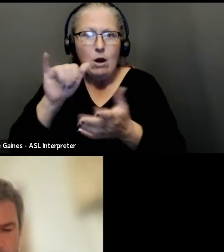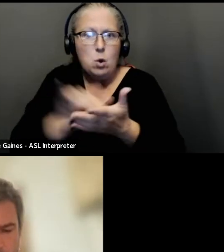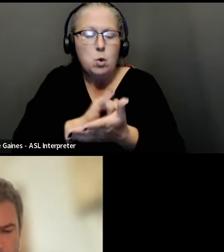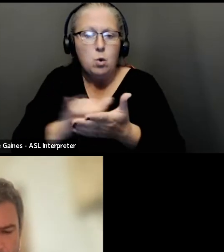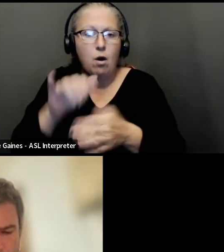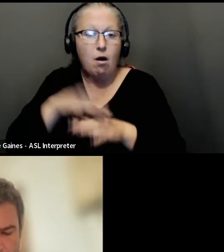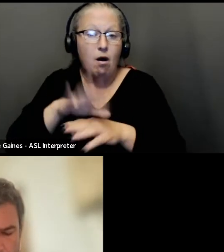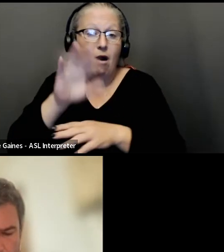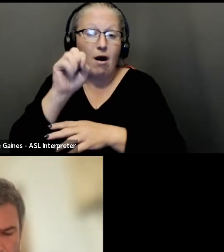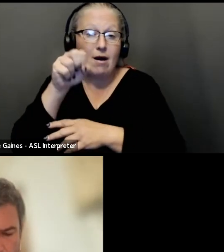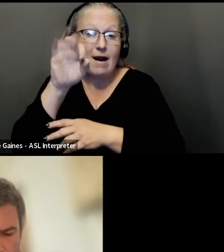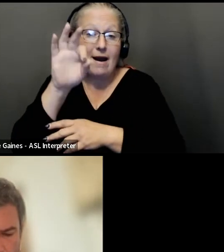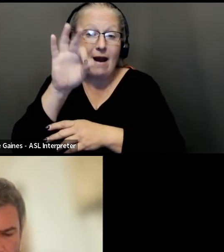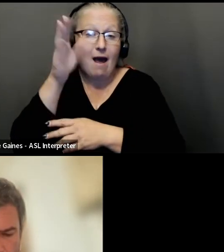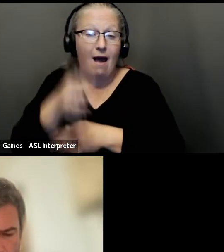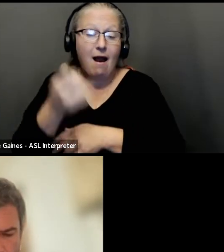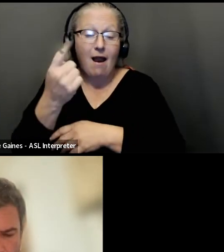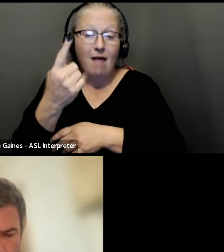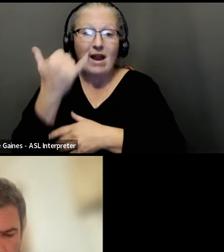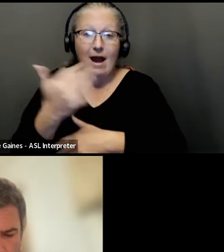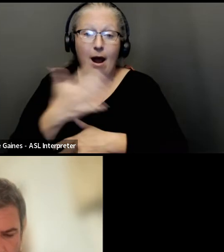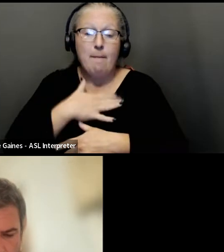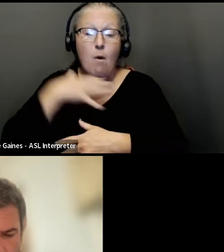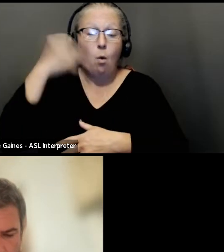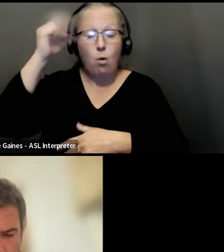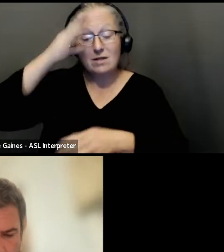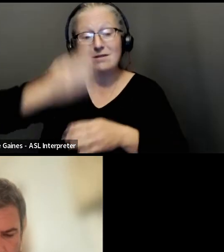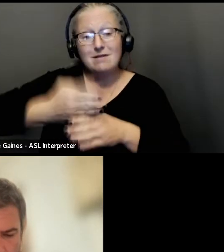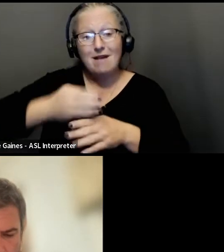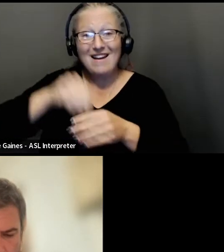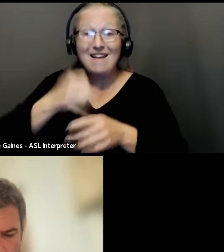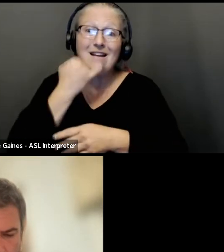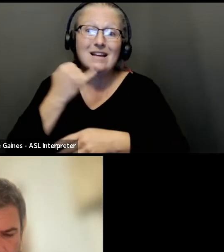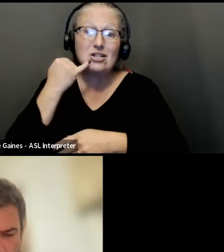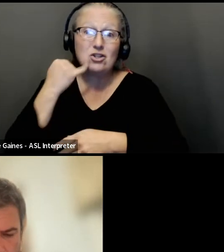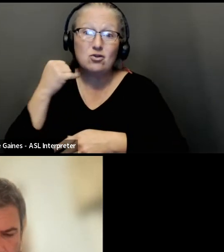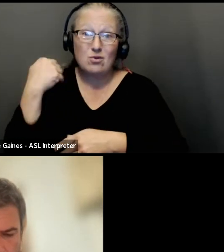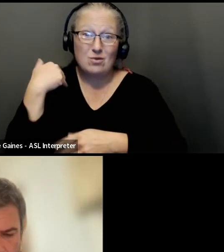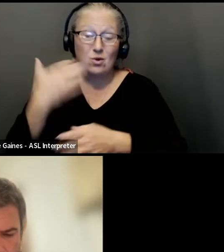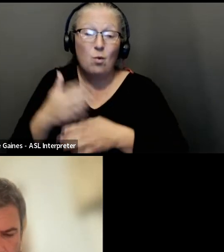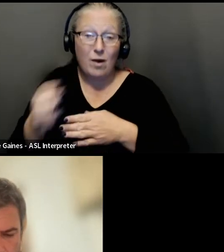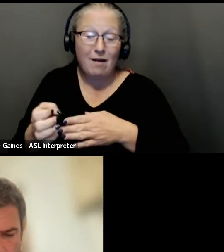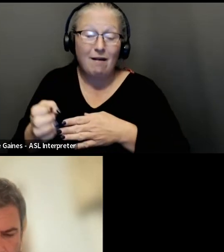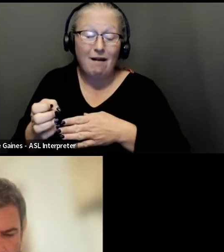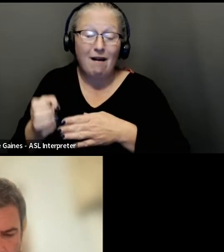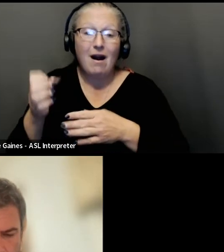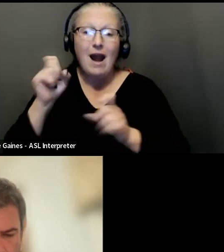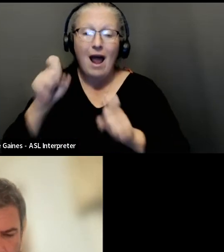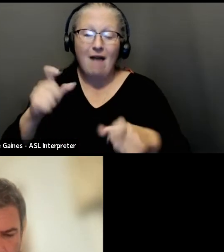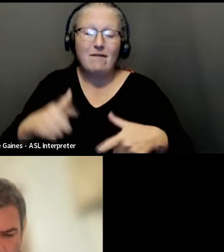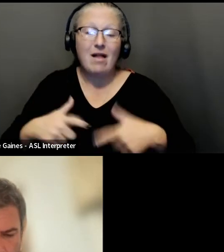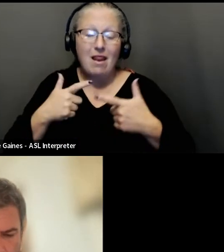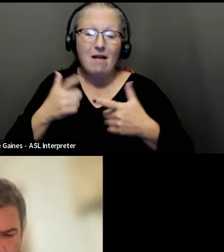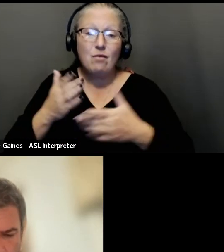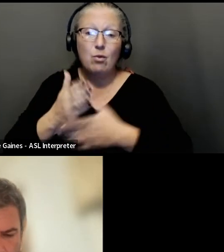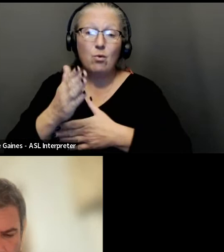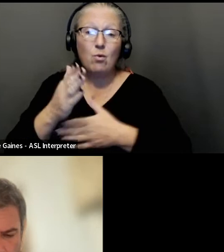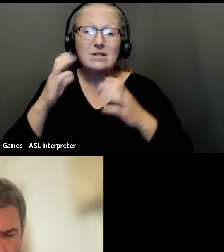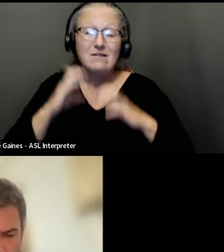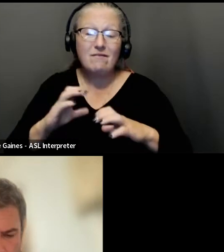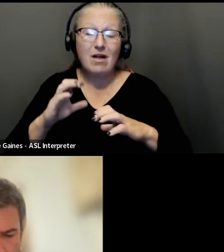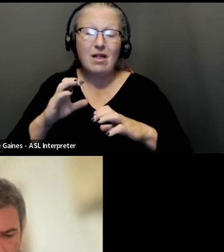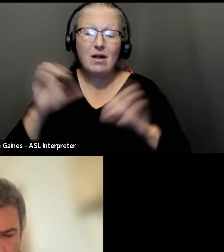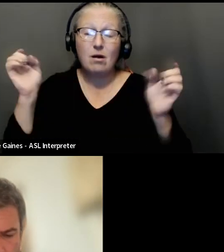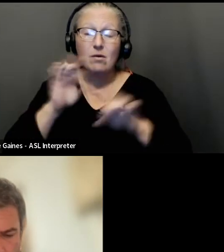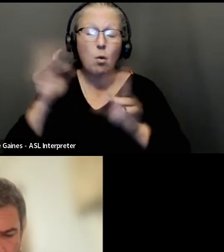on 9/11. Now I can say that my oldest son, who was in Israel this past weekend, had to live through a civilian catastrophe 10